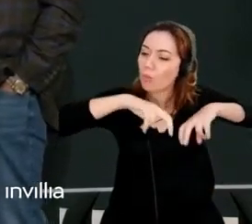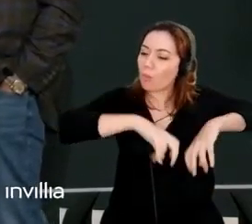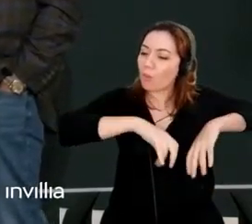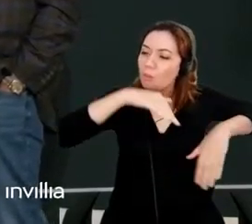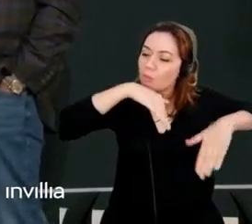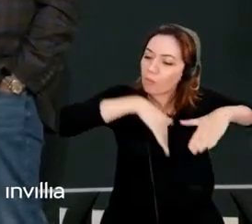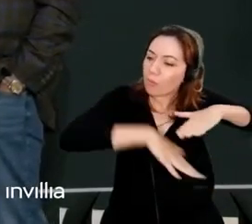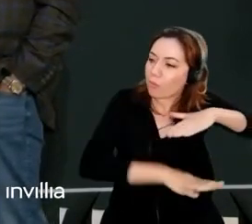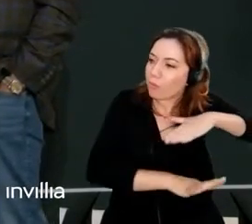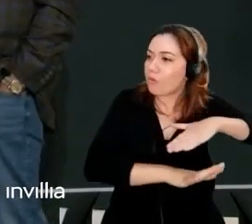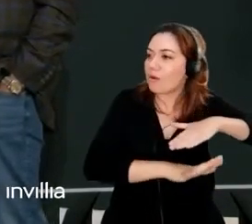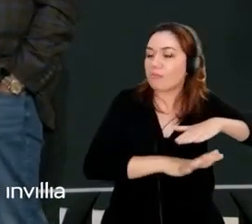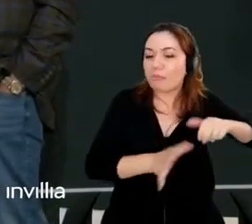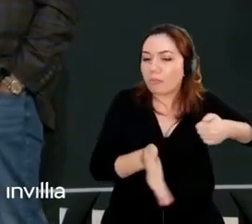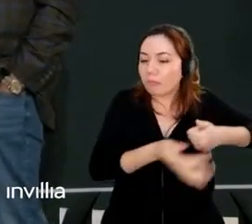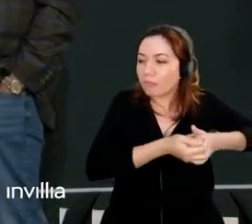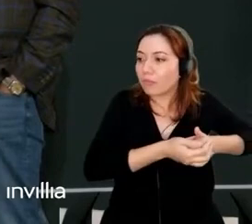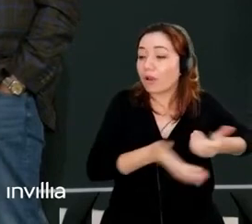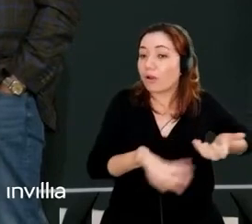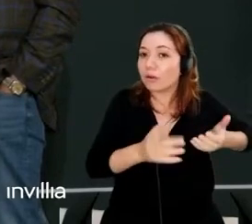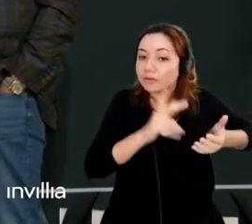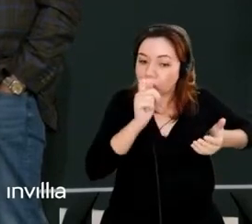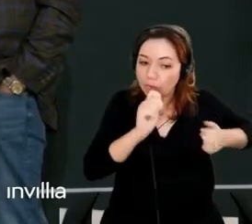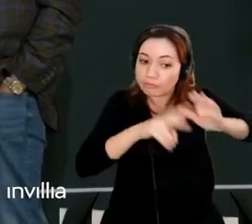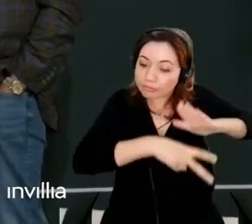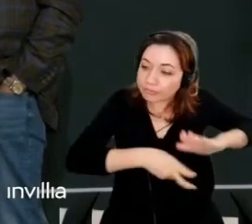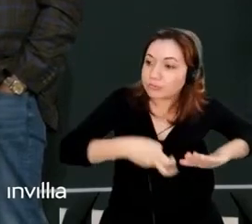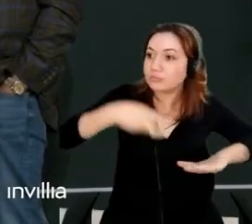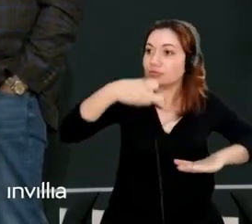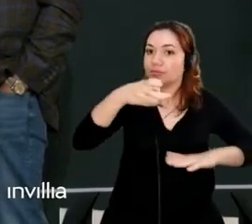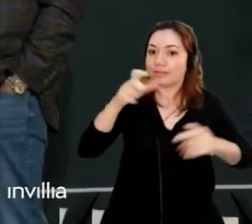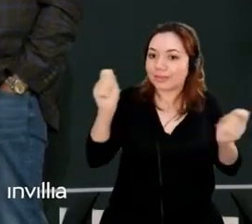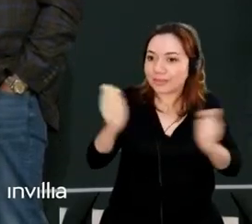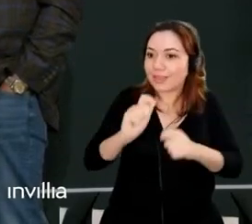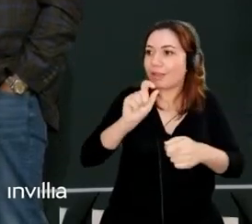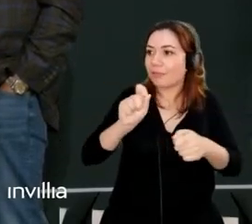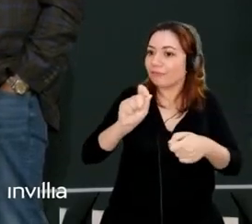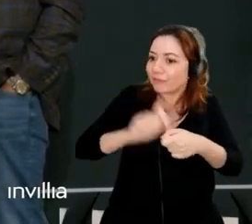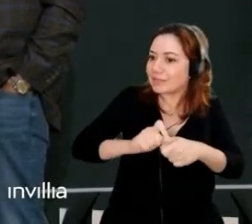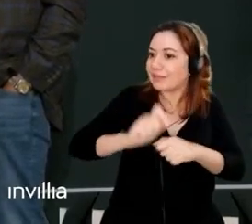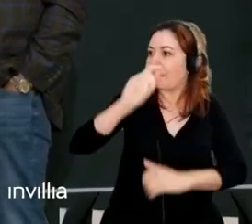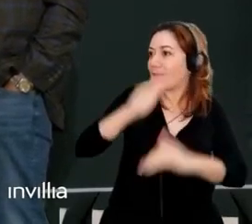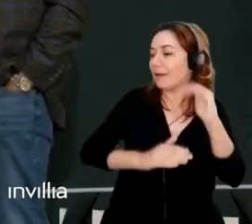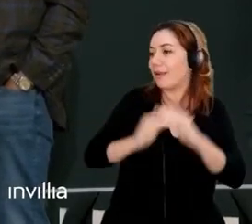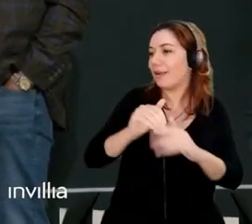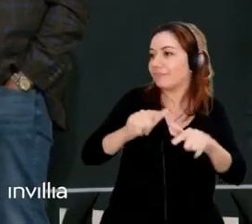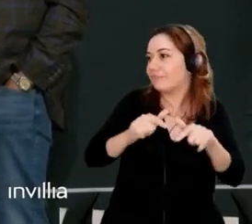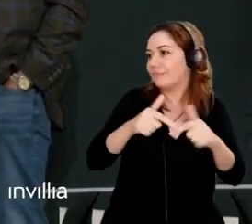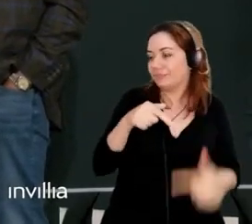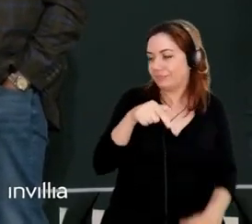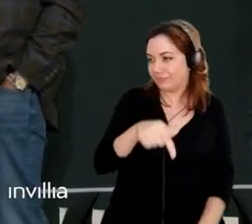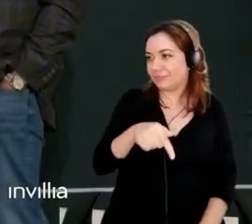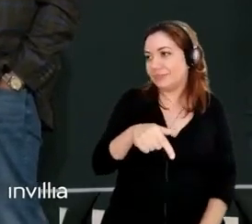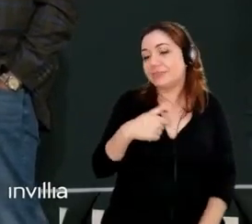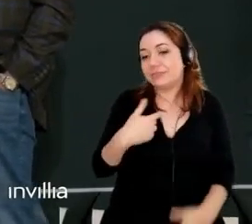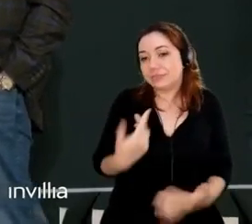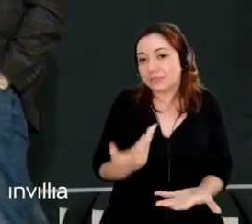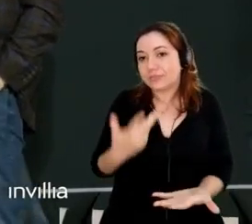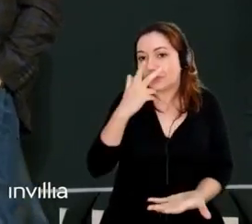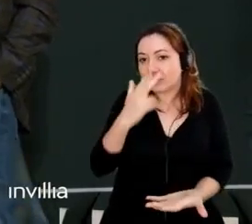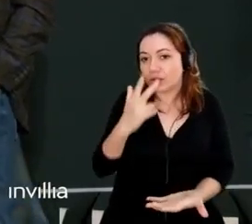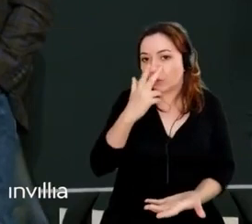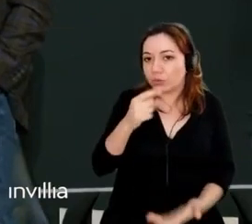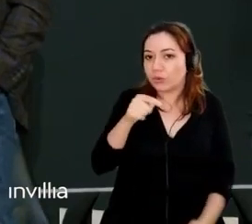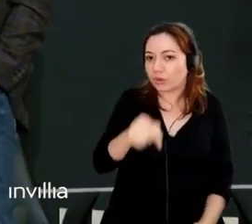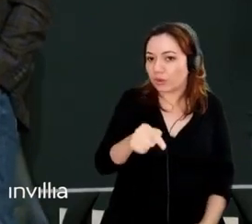be actually actionable. And really do that from a distributed point